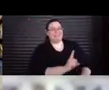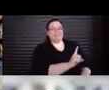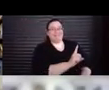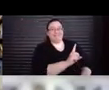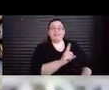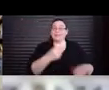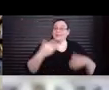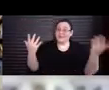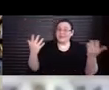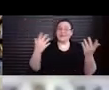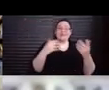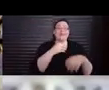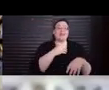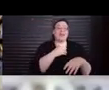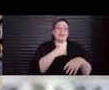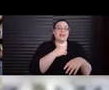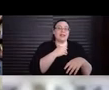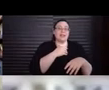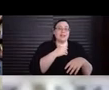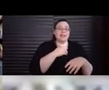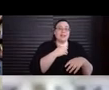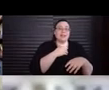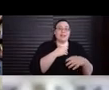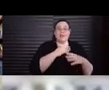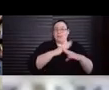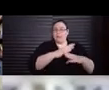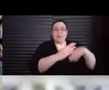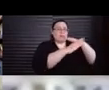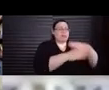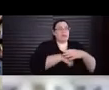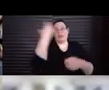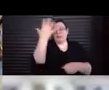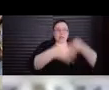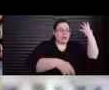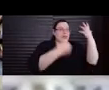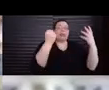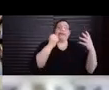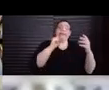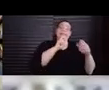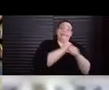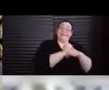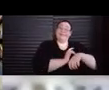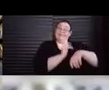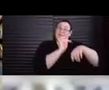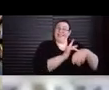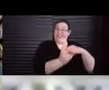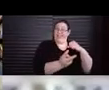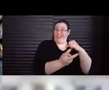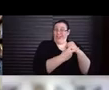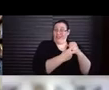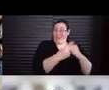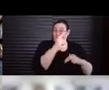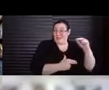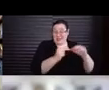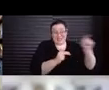there, get through all those hurdles, getting to the actual archive building. And then the